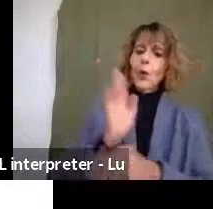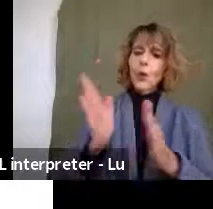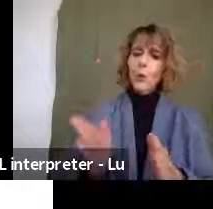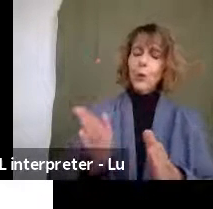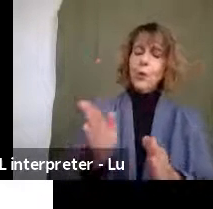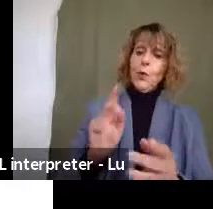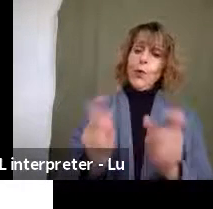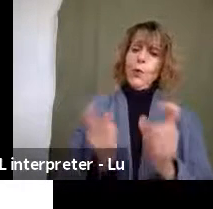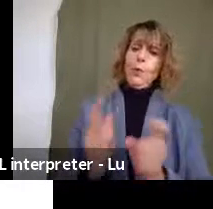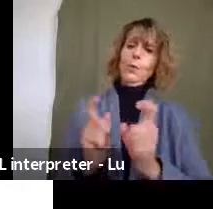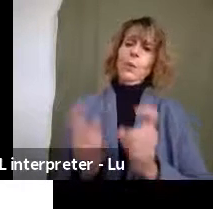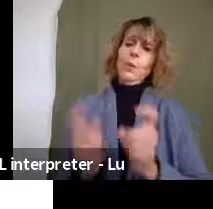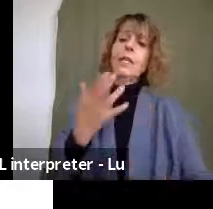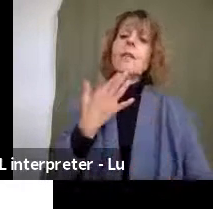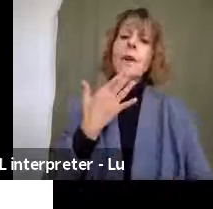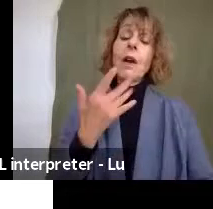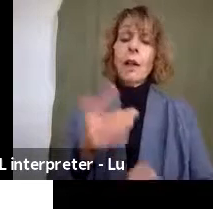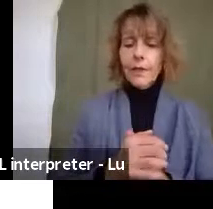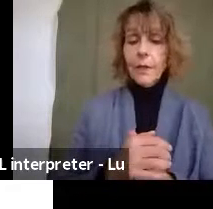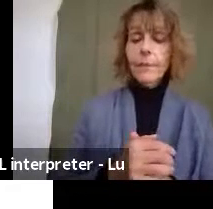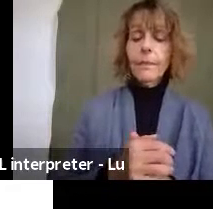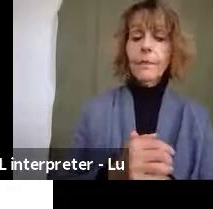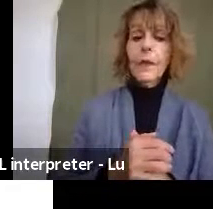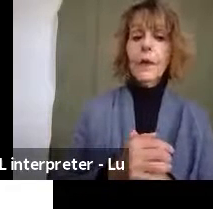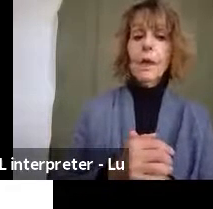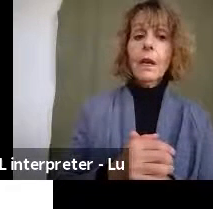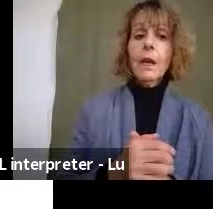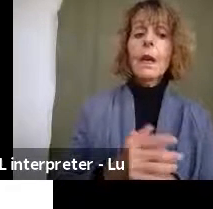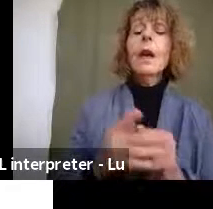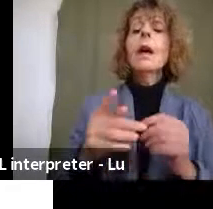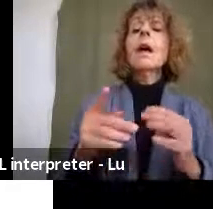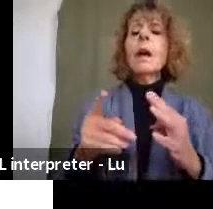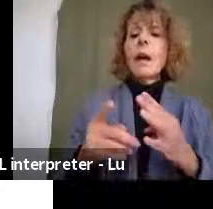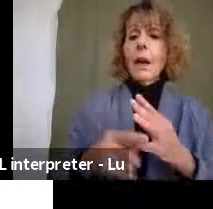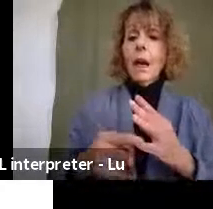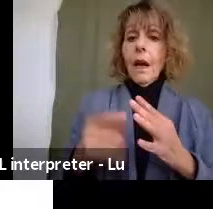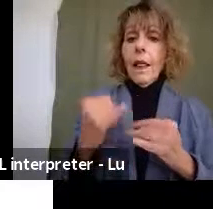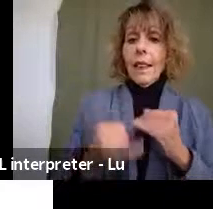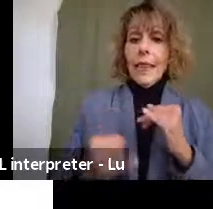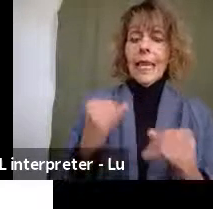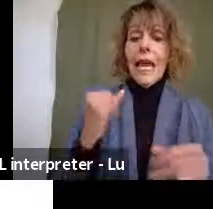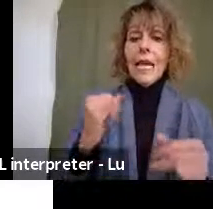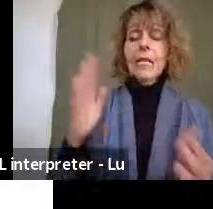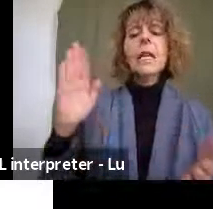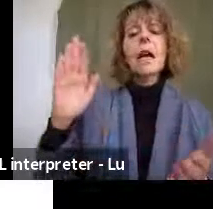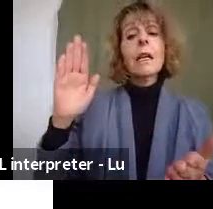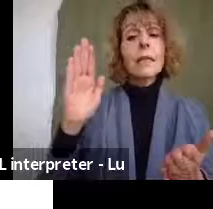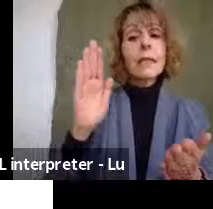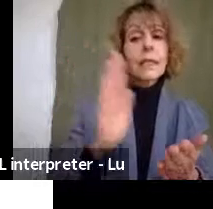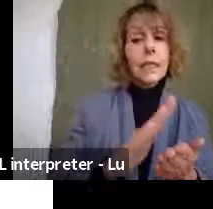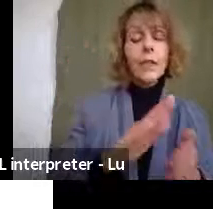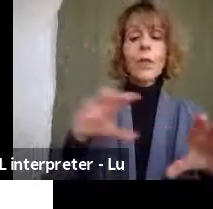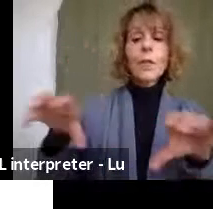minimize movement and flashing on the screen because it's distracting. It can